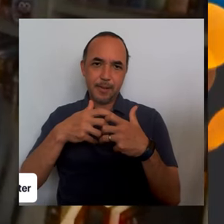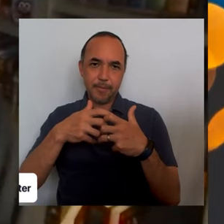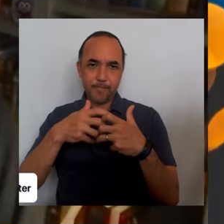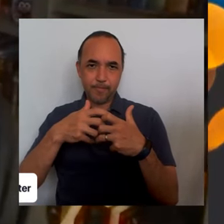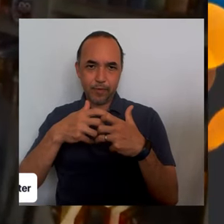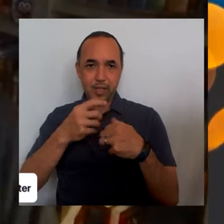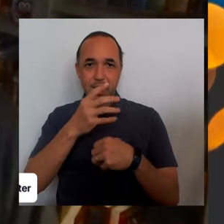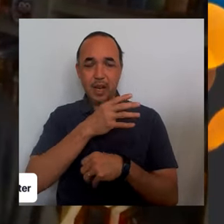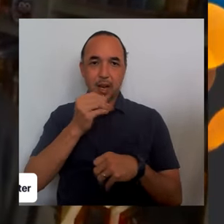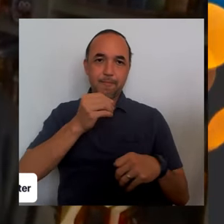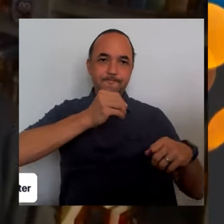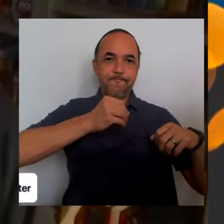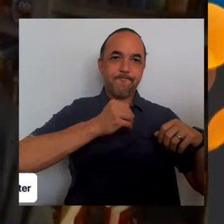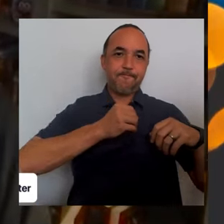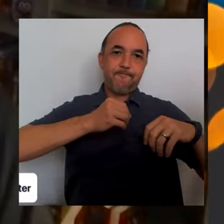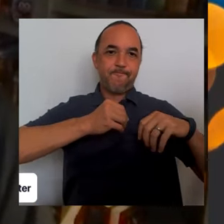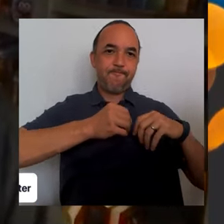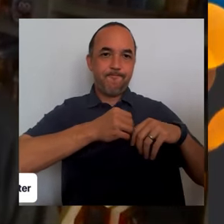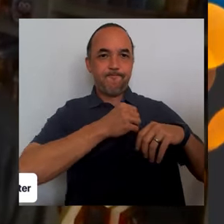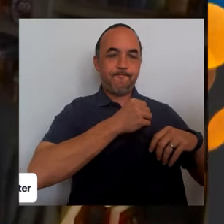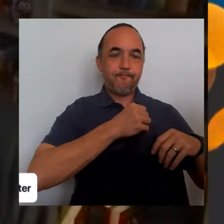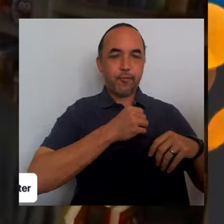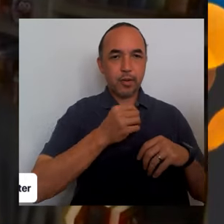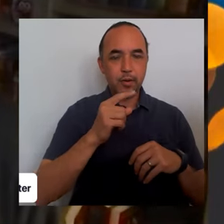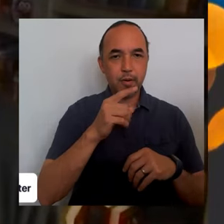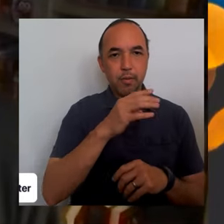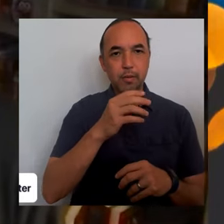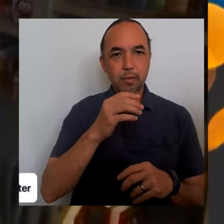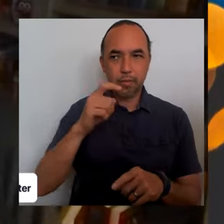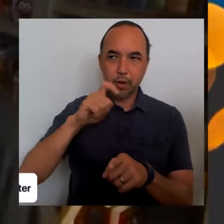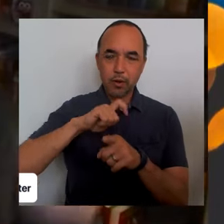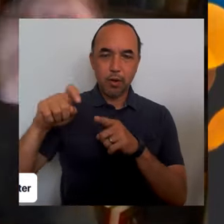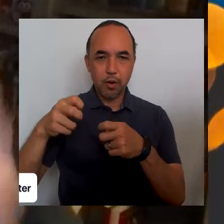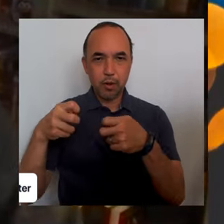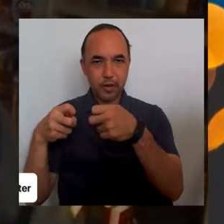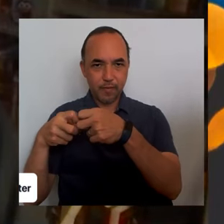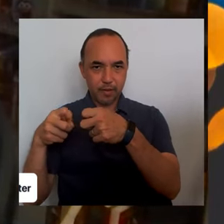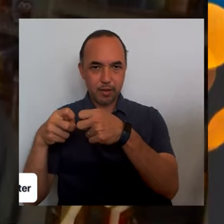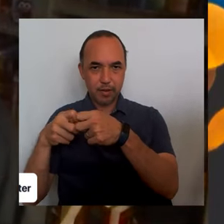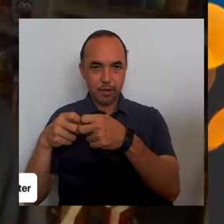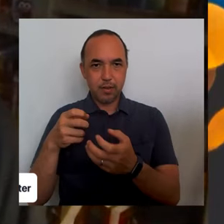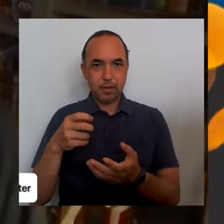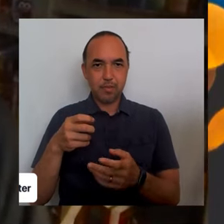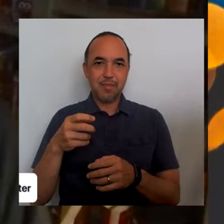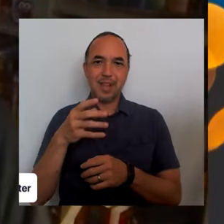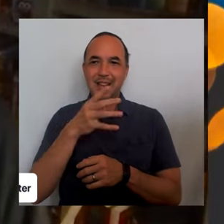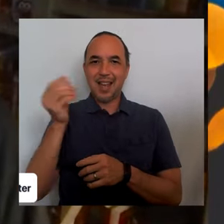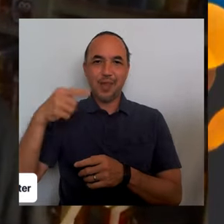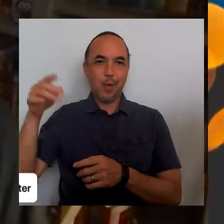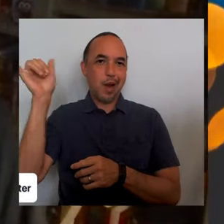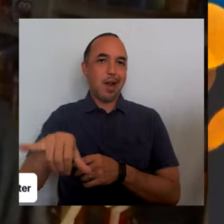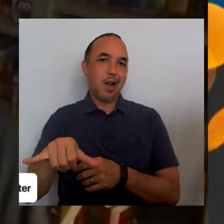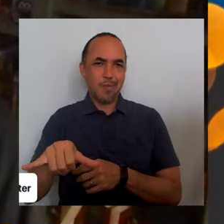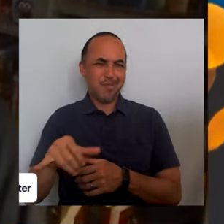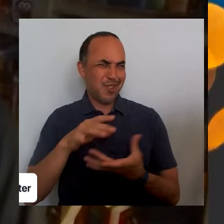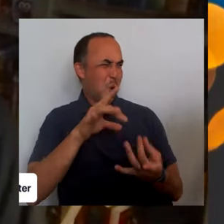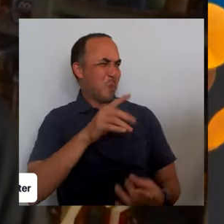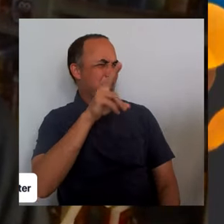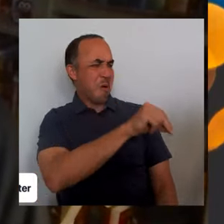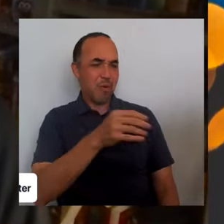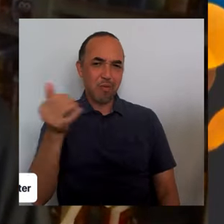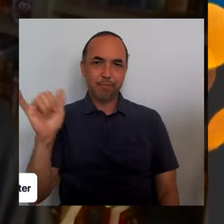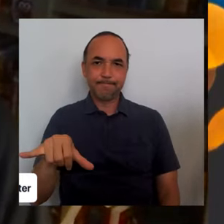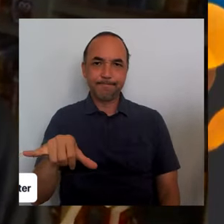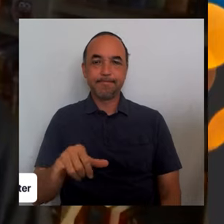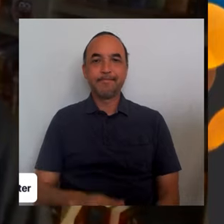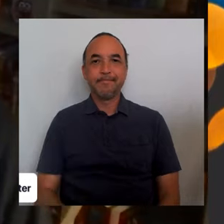calling physicists, they wouldn't hang up. No, sorry, ghosts, what? No, no. But I did find a few that